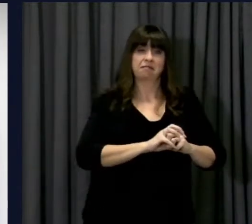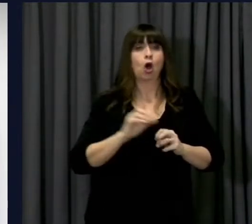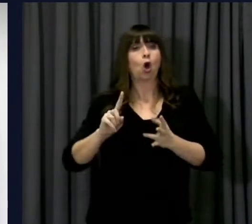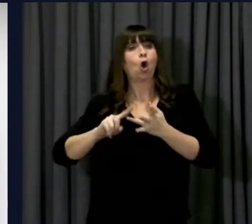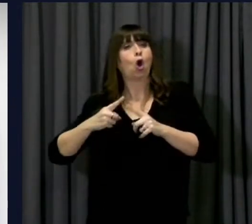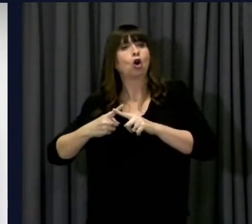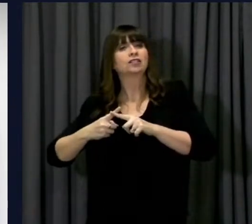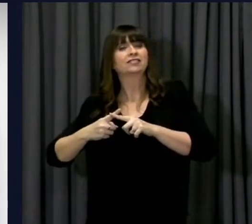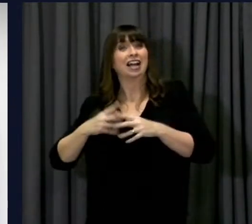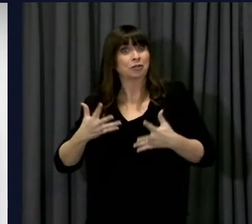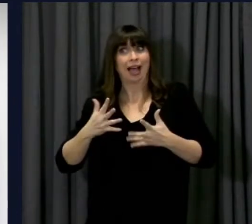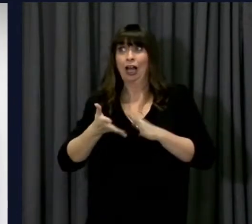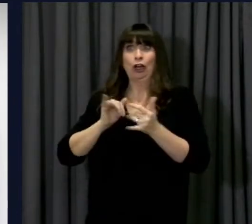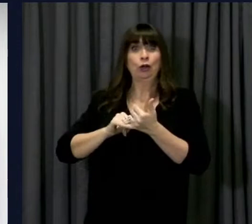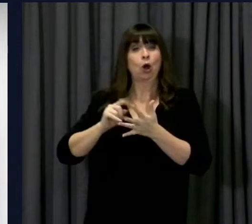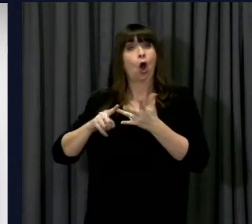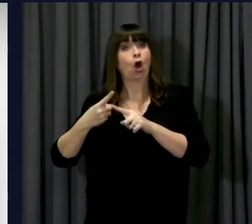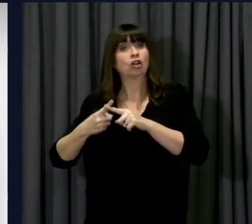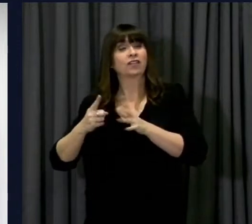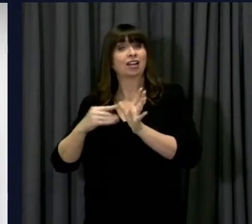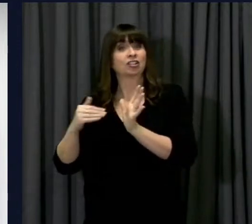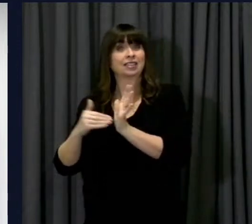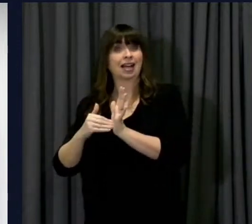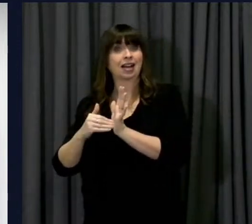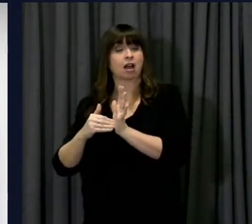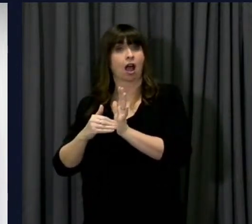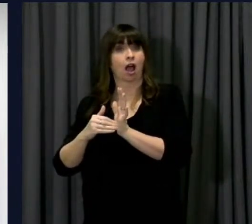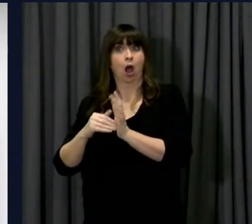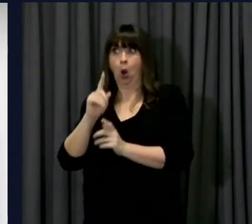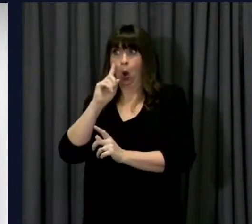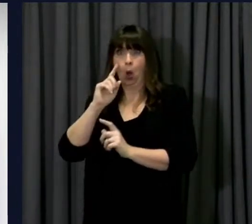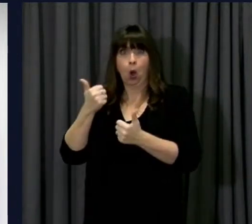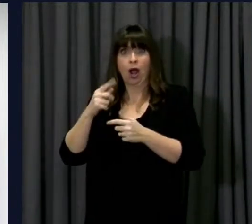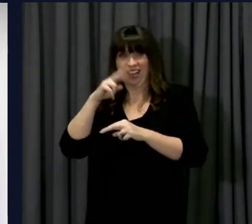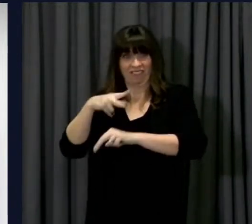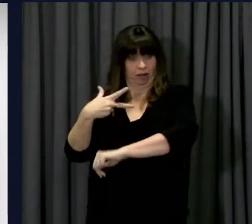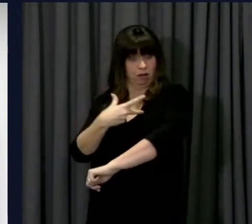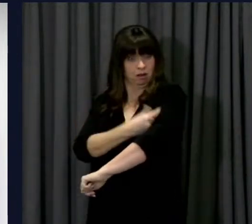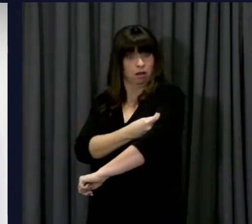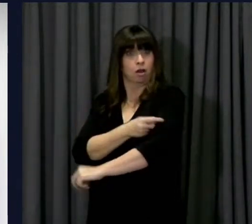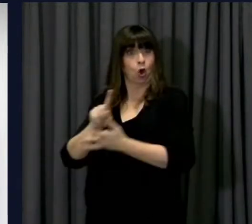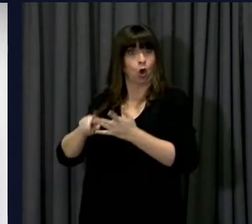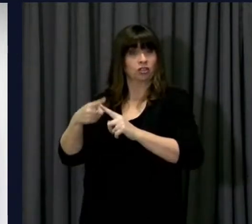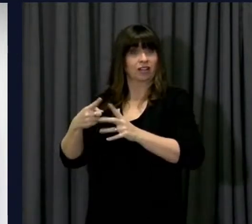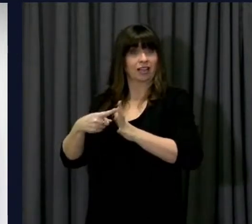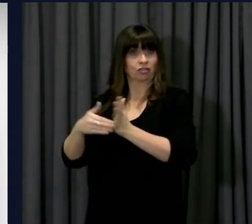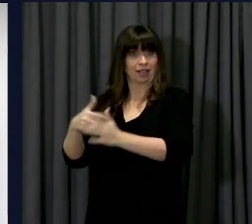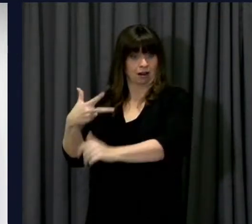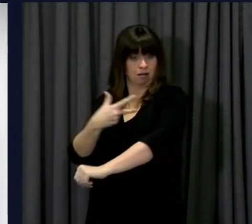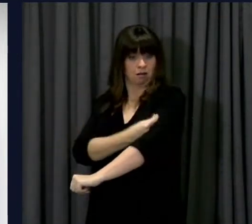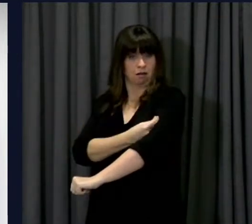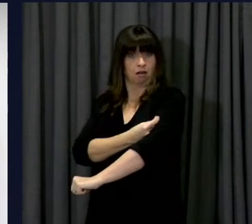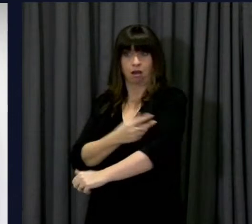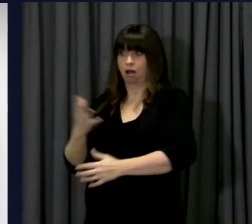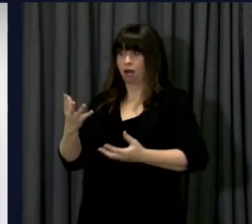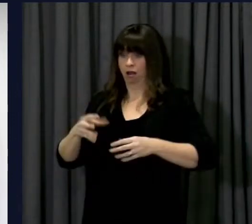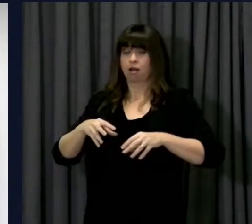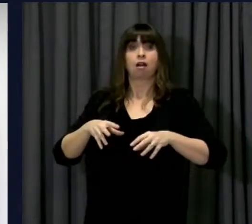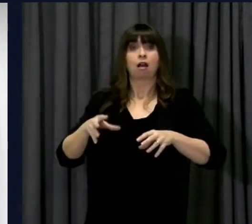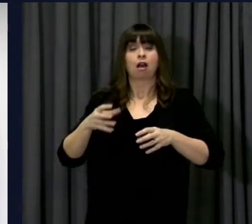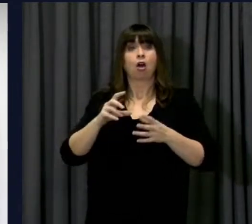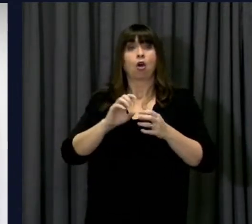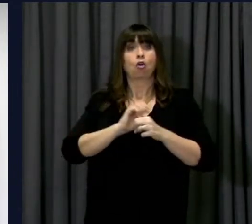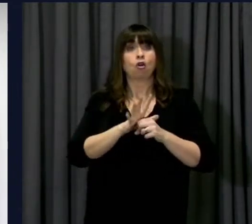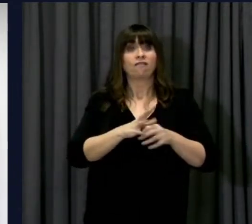AstraZeneca vaccine potentially reducing transmission. Now, that would be really, really important. So at this point in time, we still